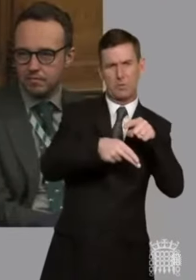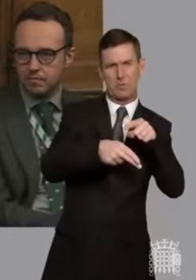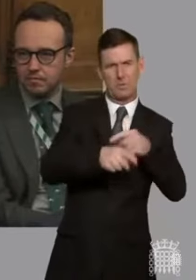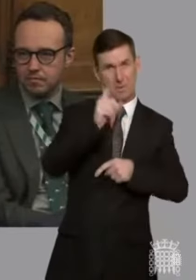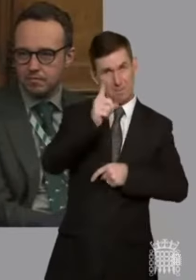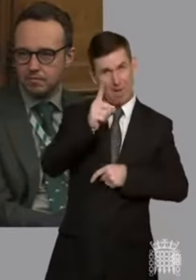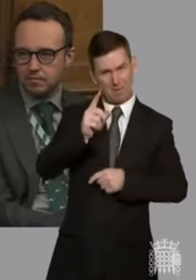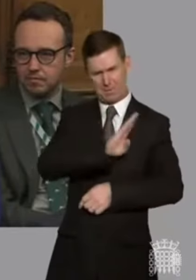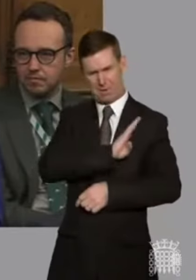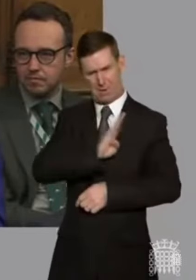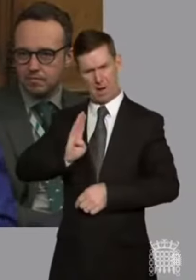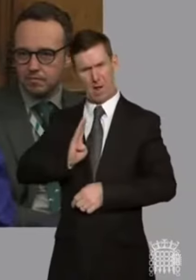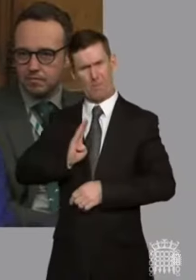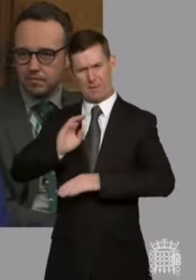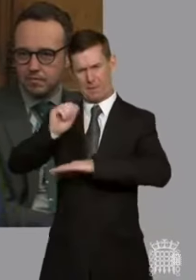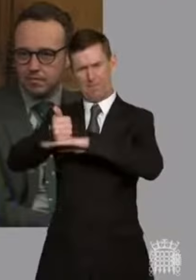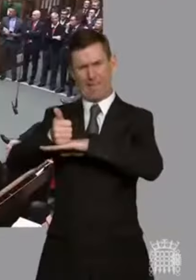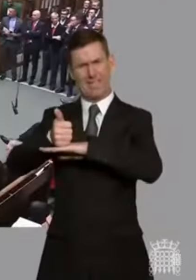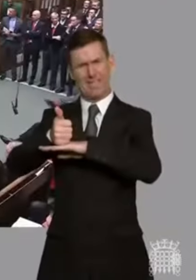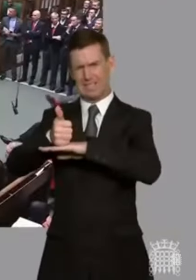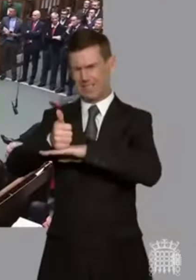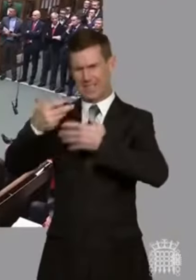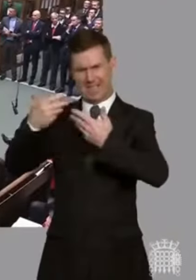billion for the privilege of doing so.